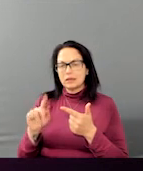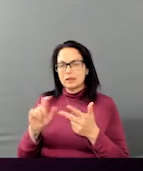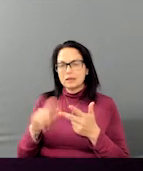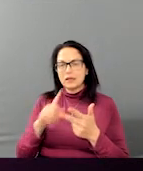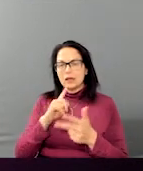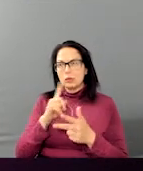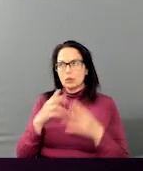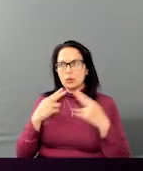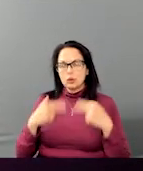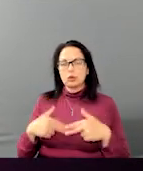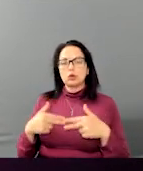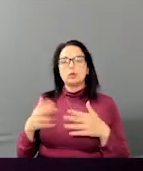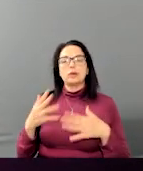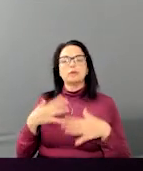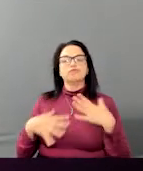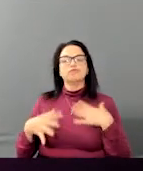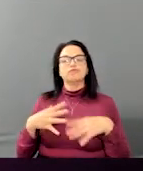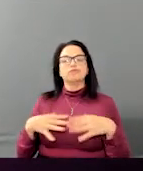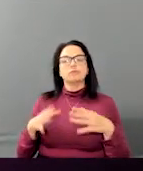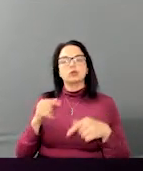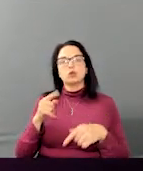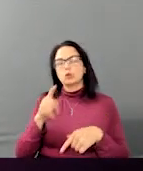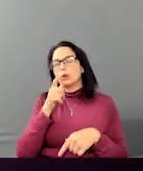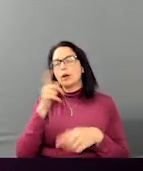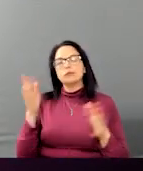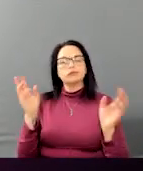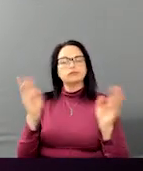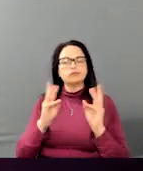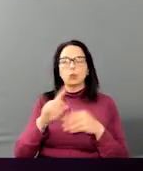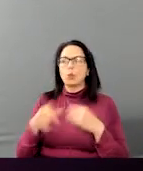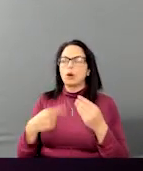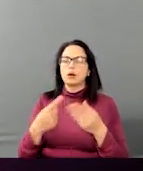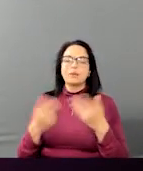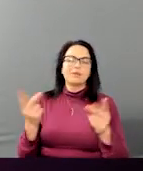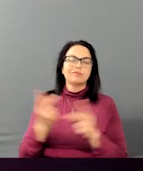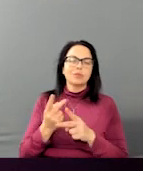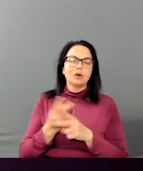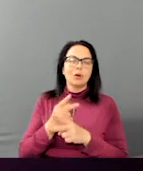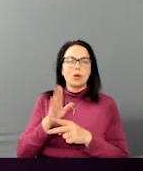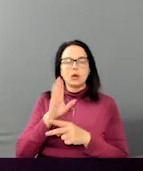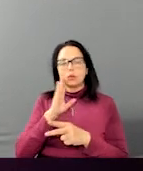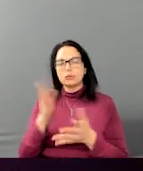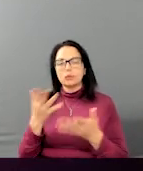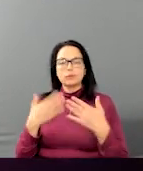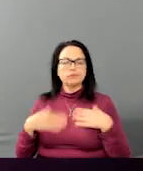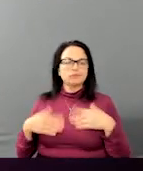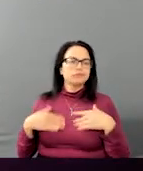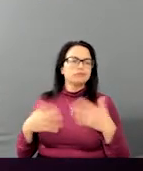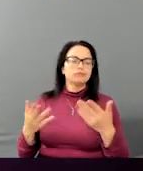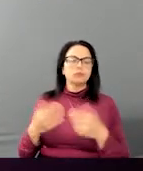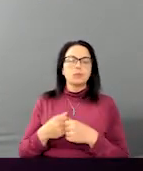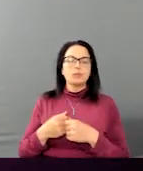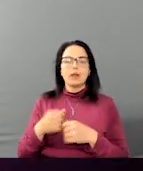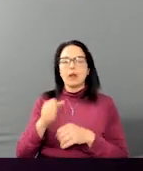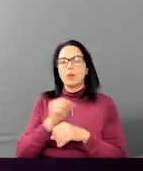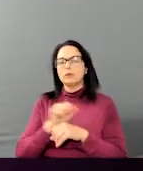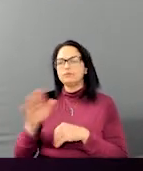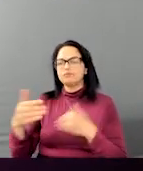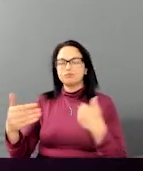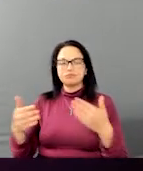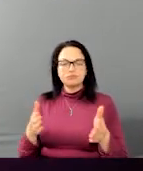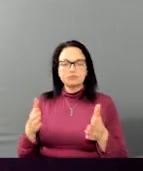stylists in order to take the effort out of you having to figure out what you're going to wear or what clothes you should buy. And we ship it all to you in a